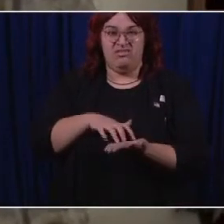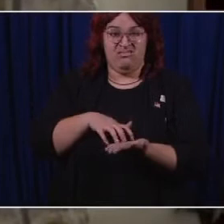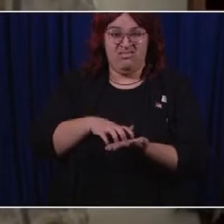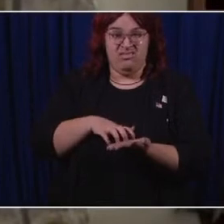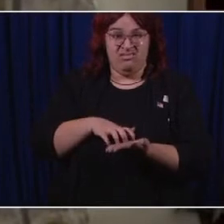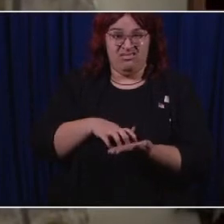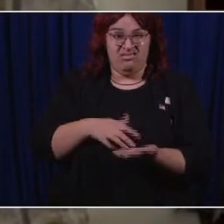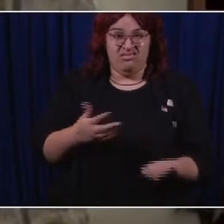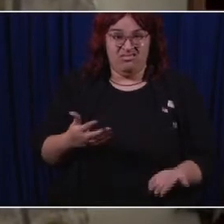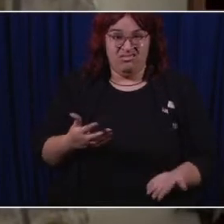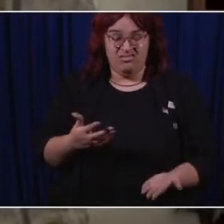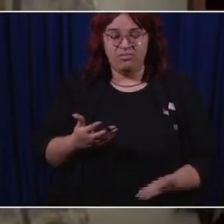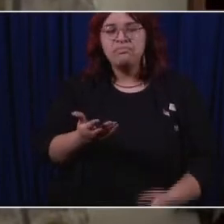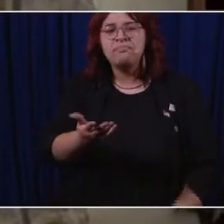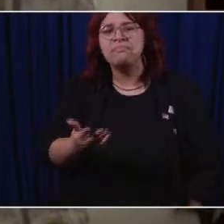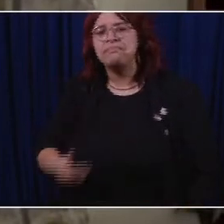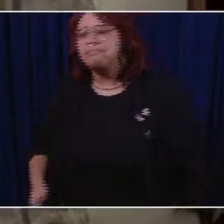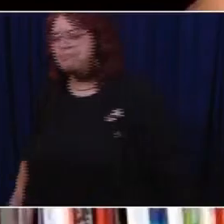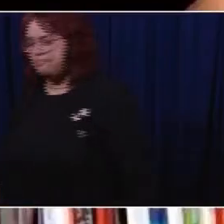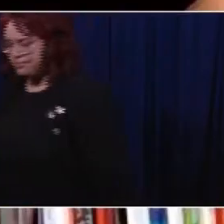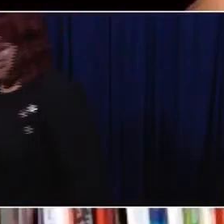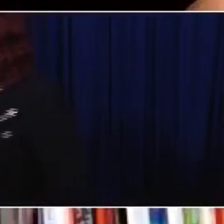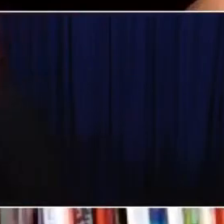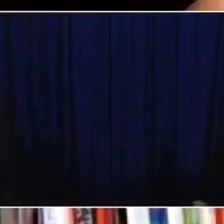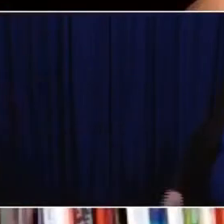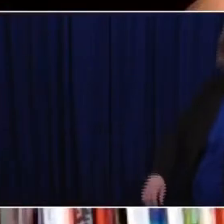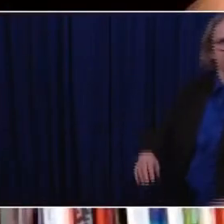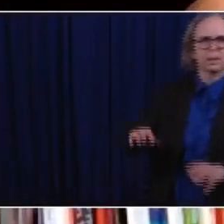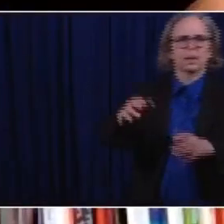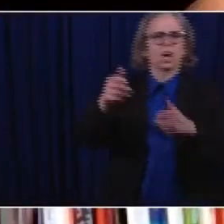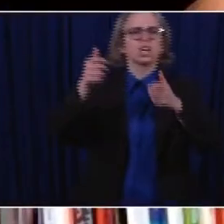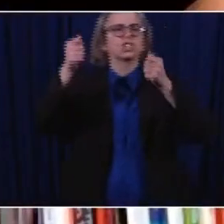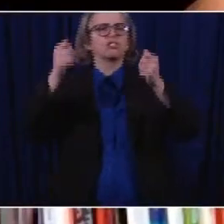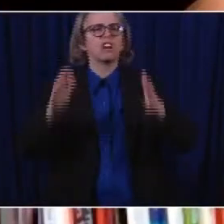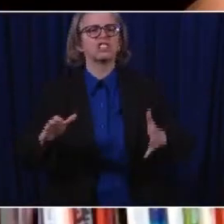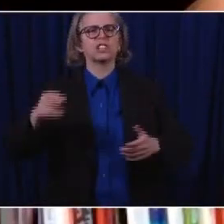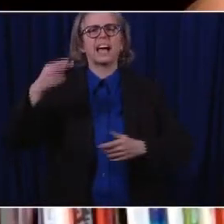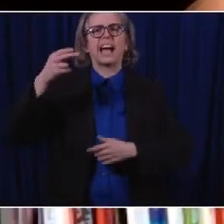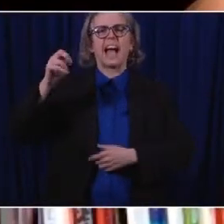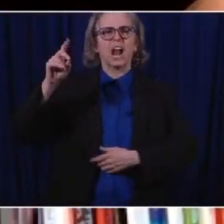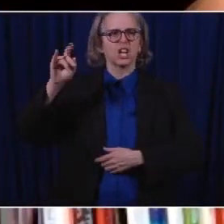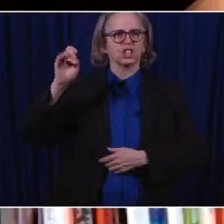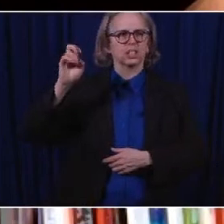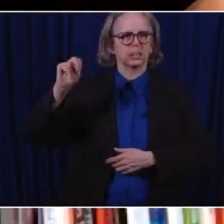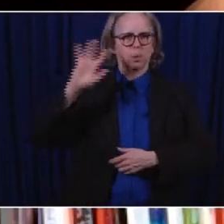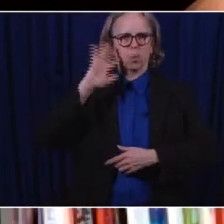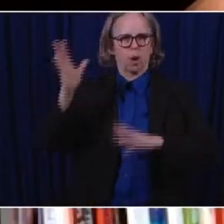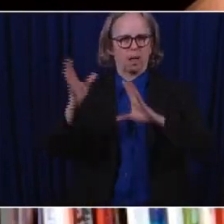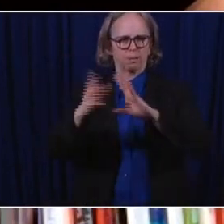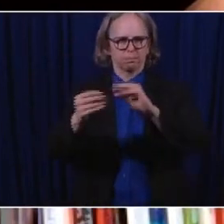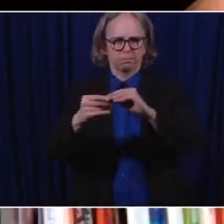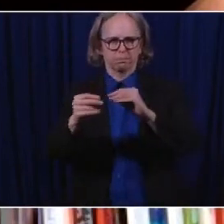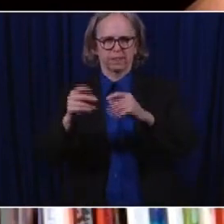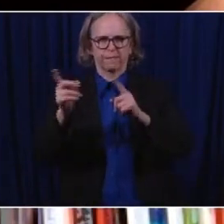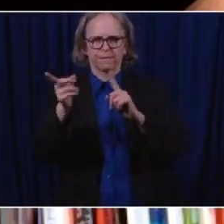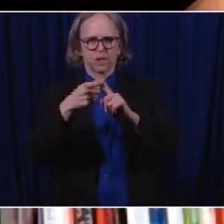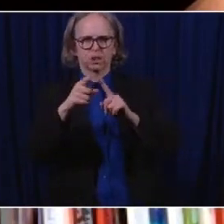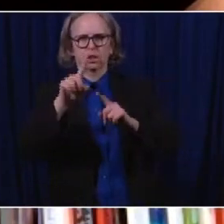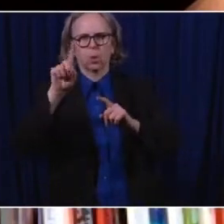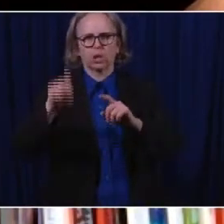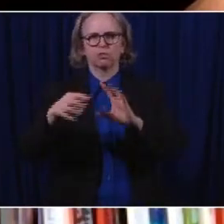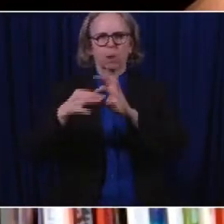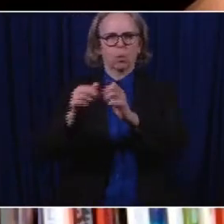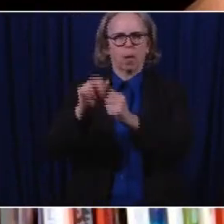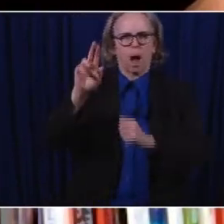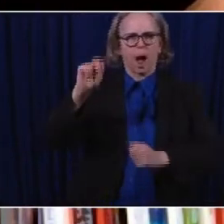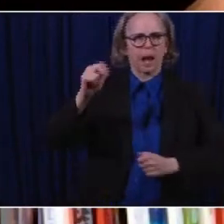one. Thank you, Governor. The timeline for end of February would be for individuals